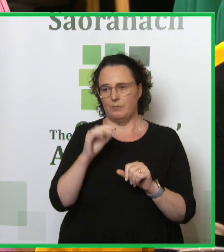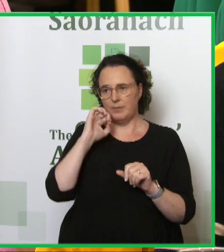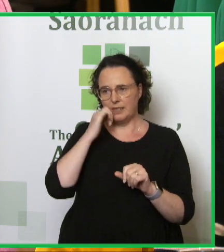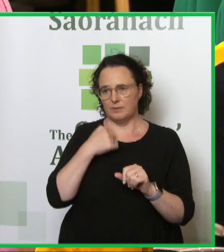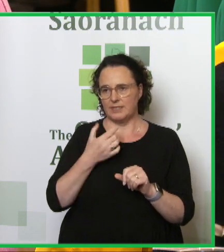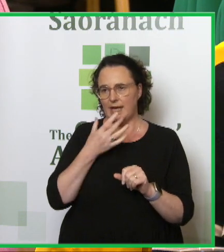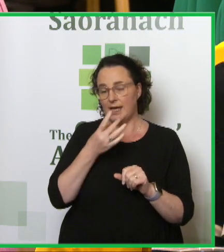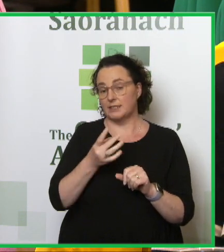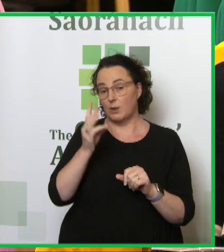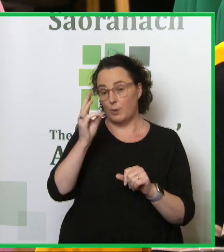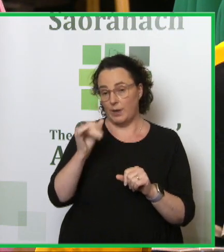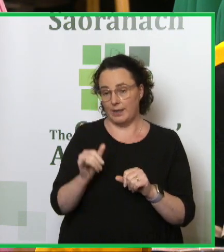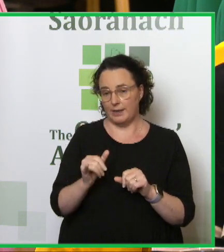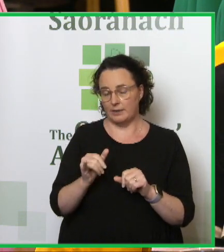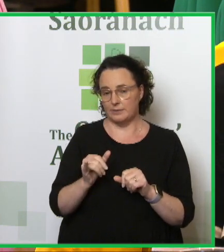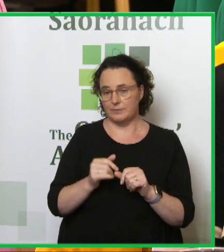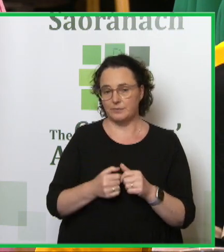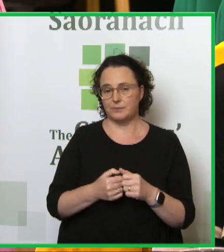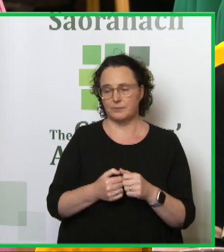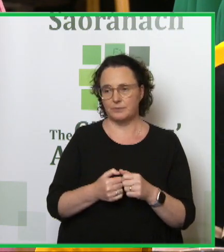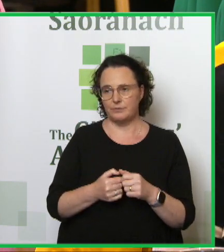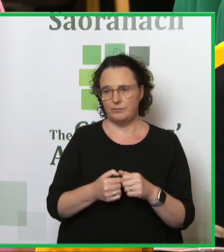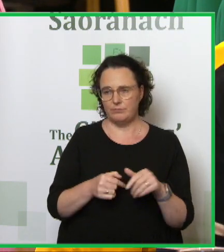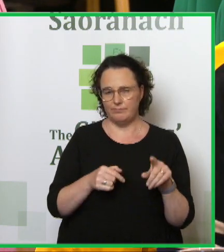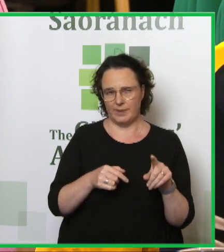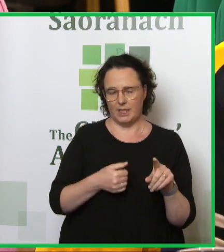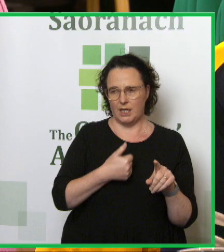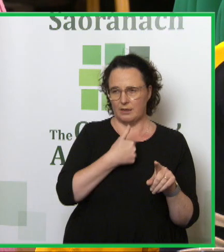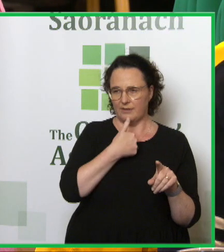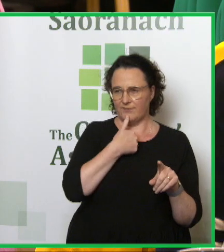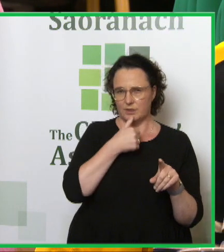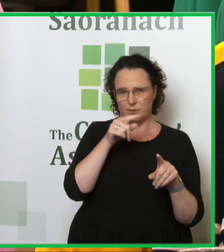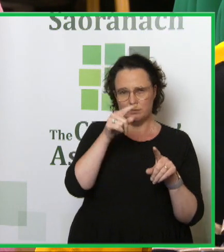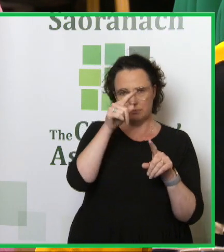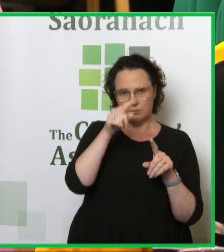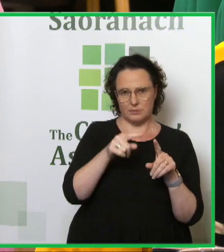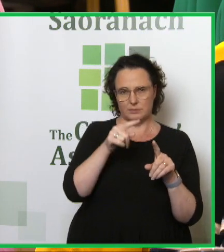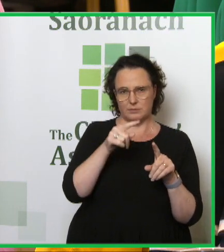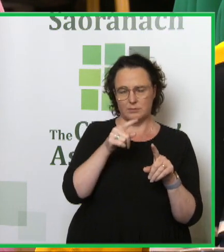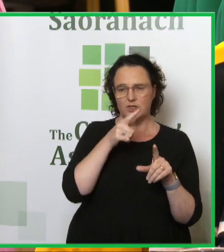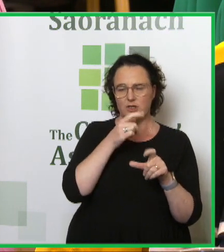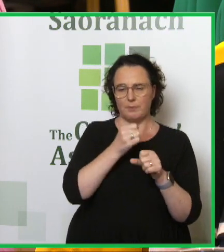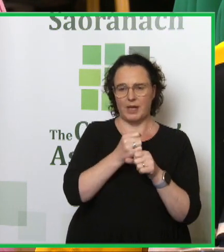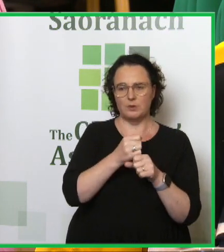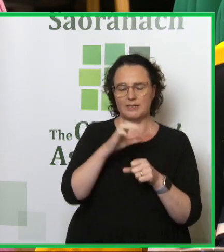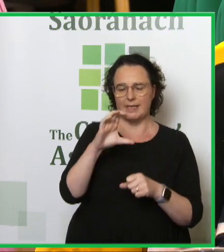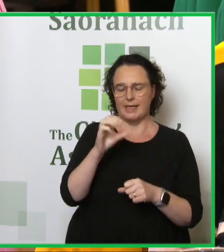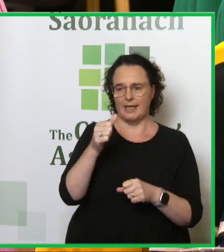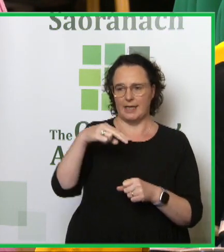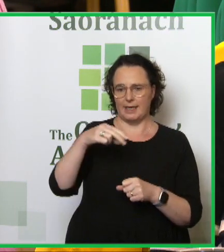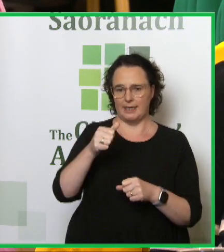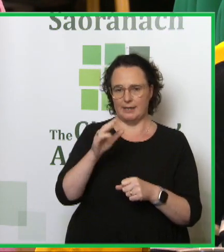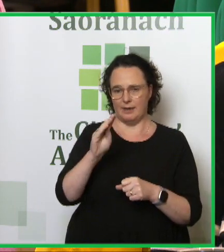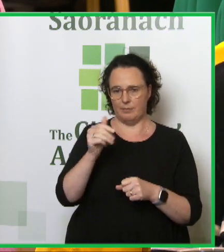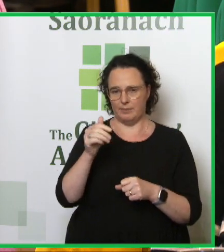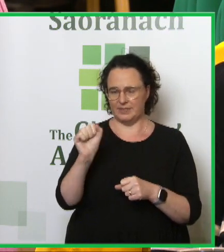because for the first one there about cannabis, that was